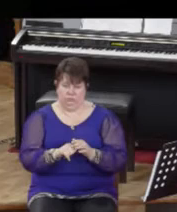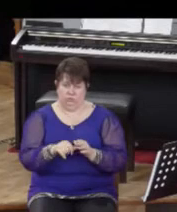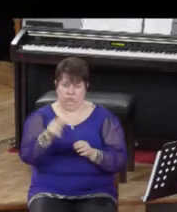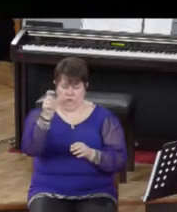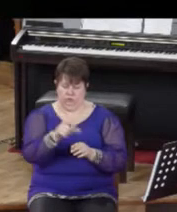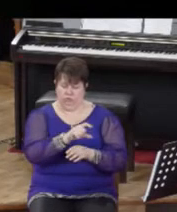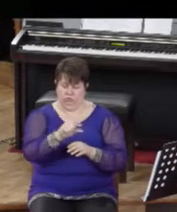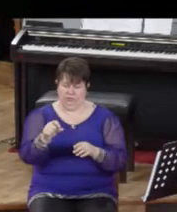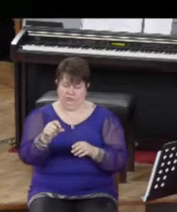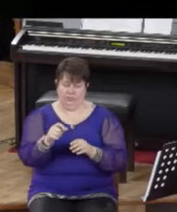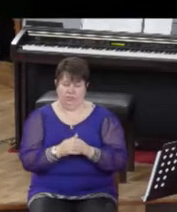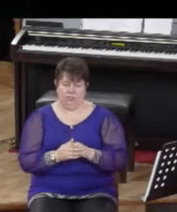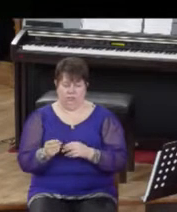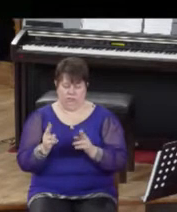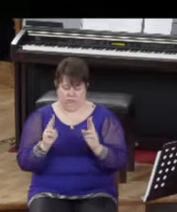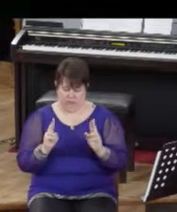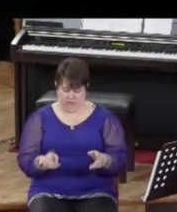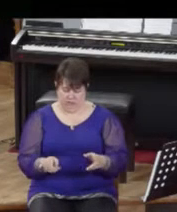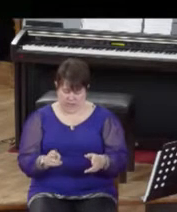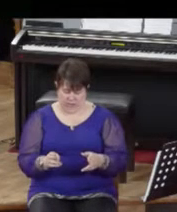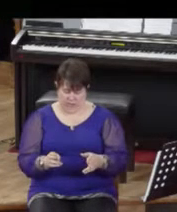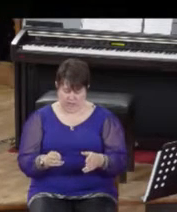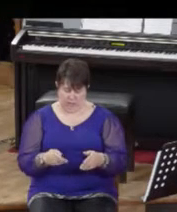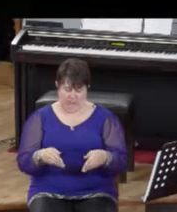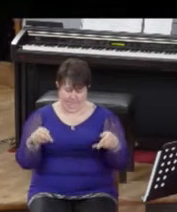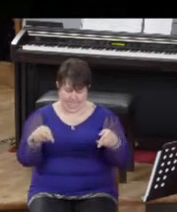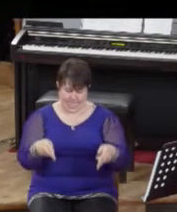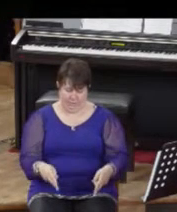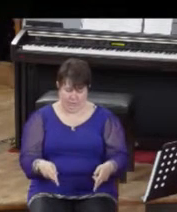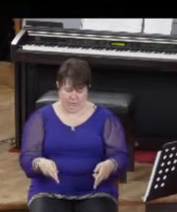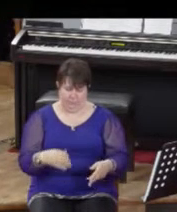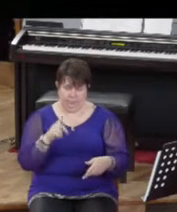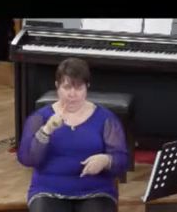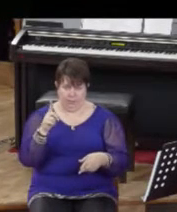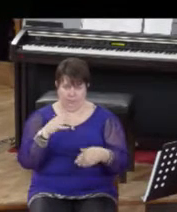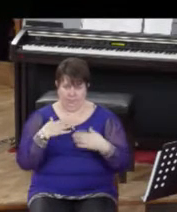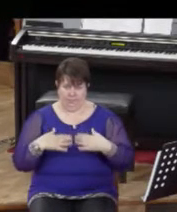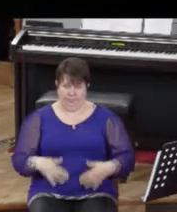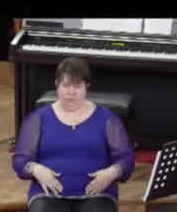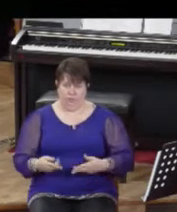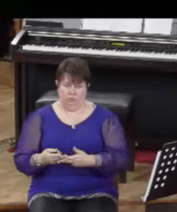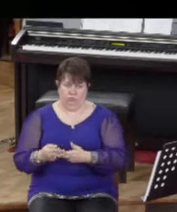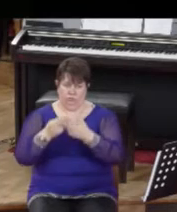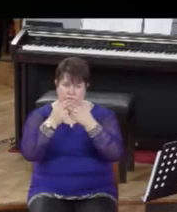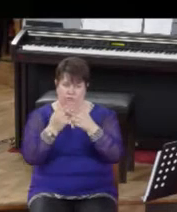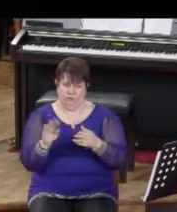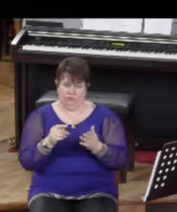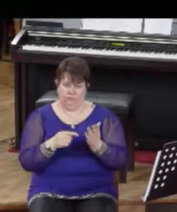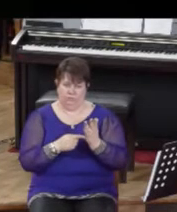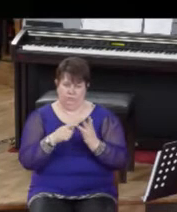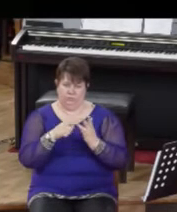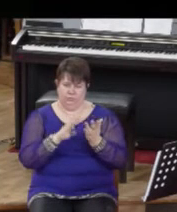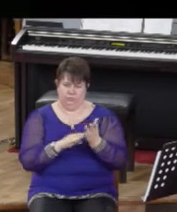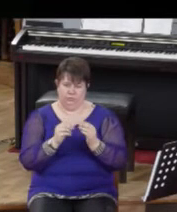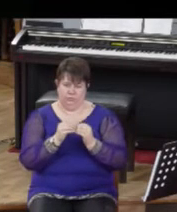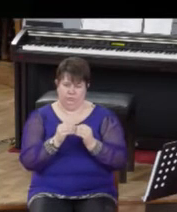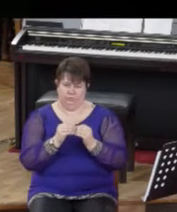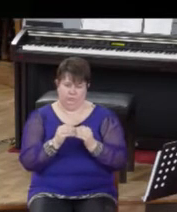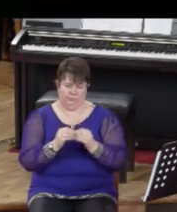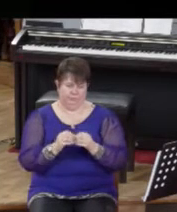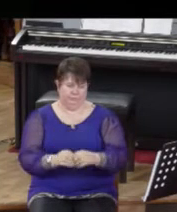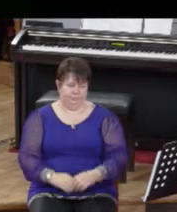buried, but that his body was raised from the tomb. Now, we've been looking at these Gospels over the last few